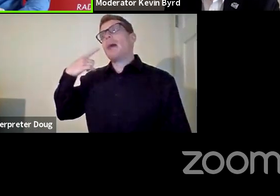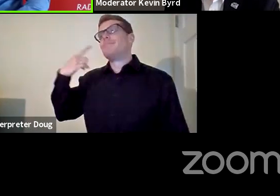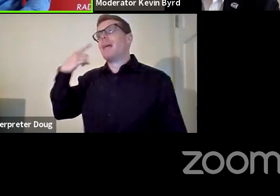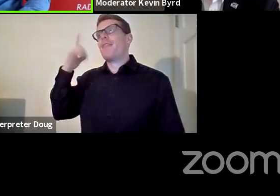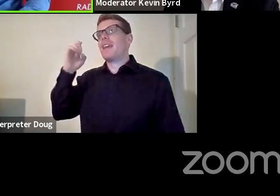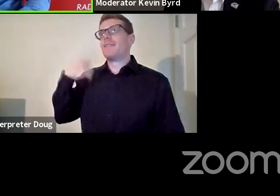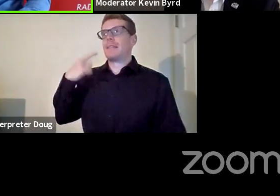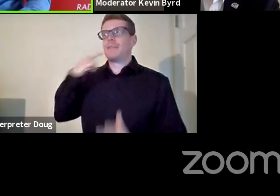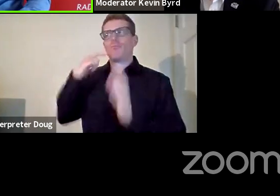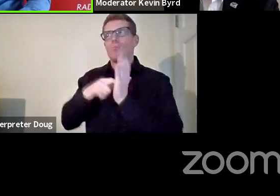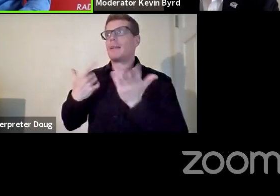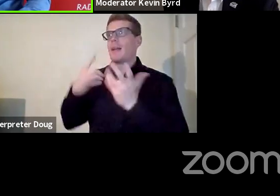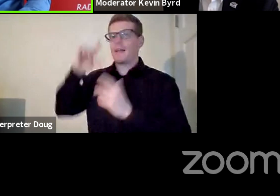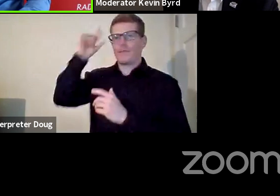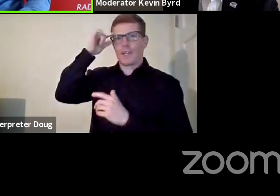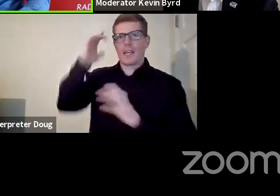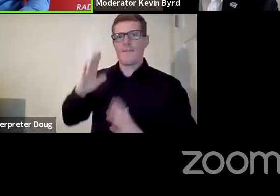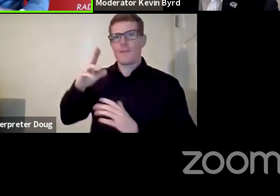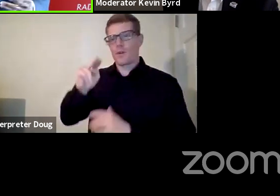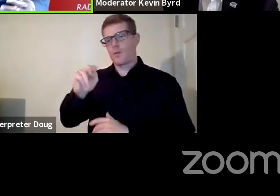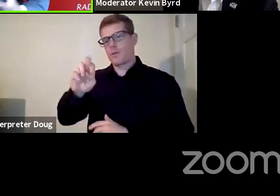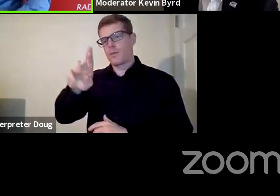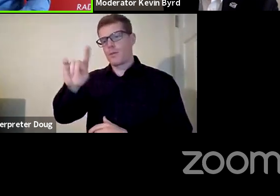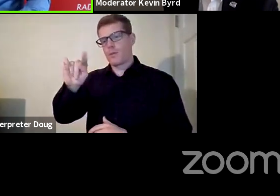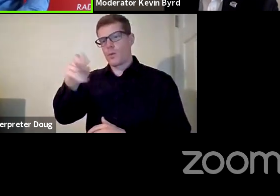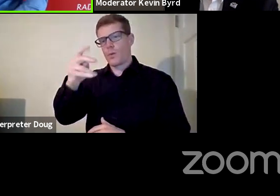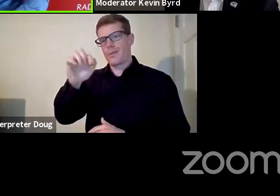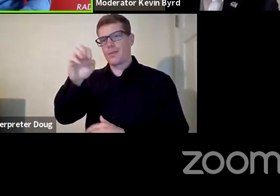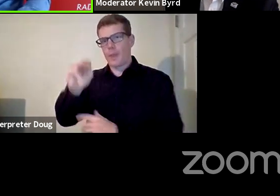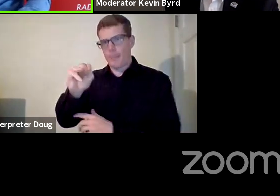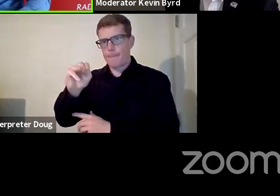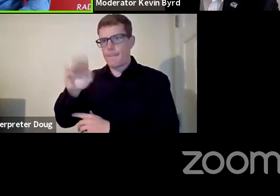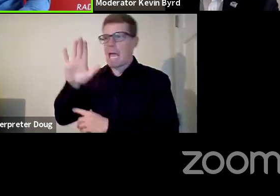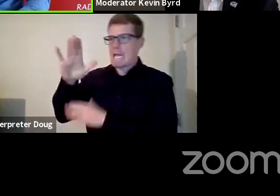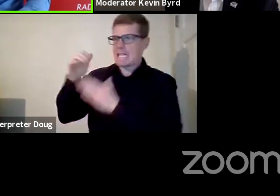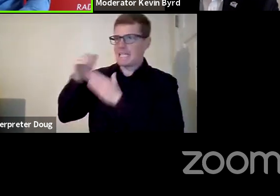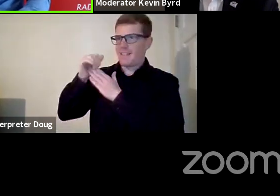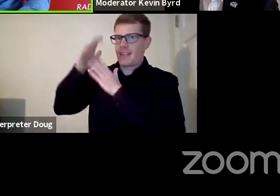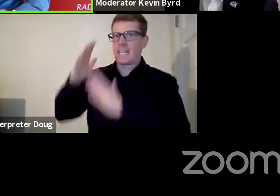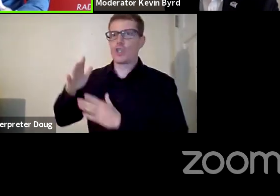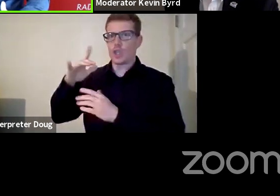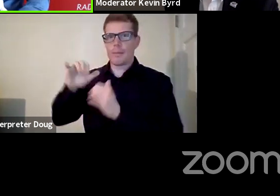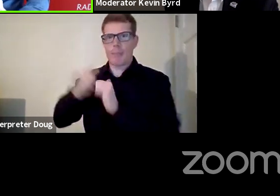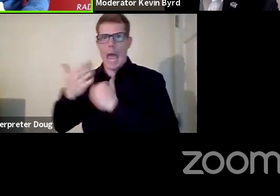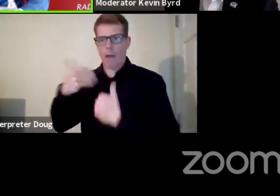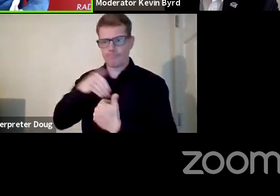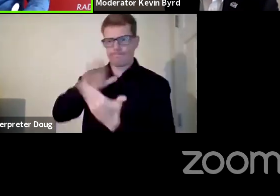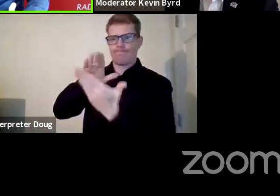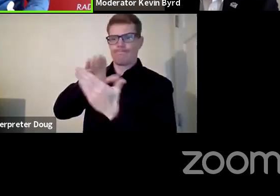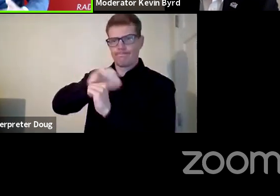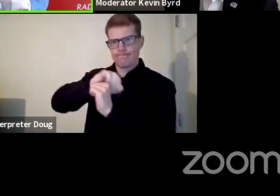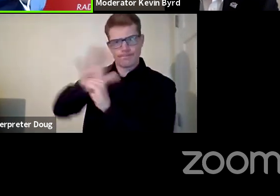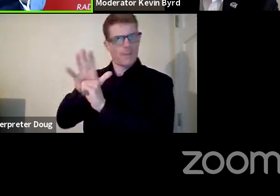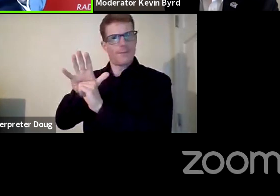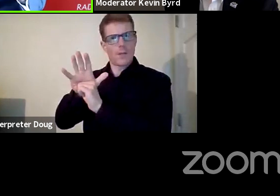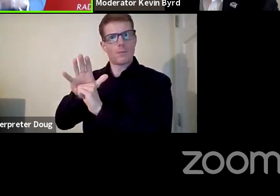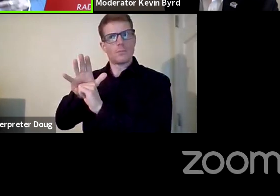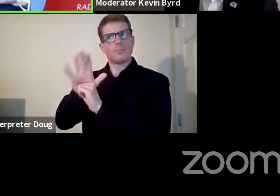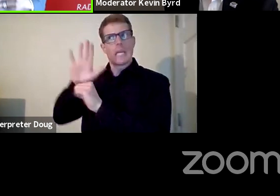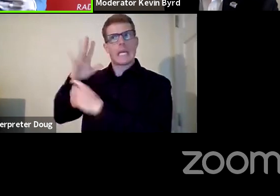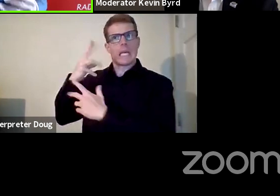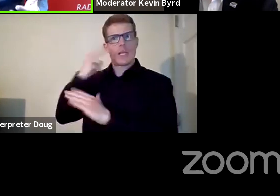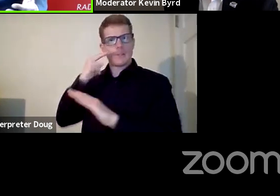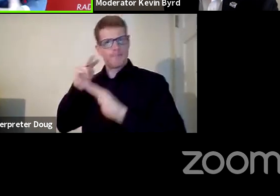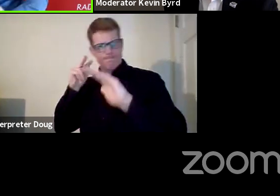this crisis that we're dealing with within the Commonwealth and of course across the nation and the world. But his leadership, his insight, the